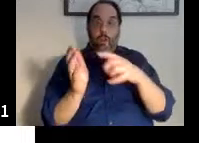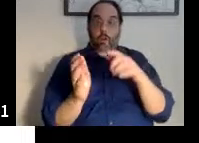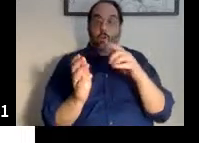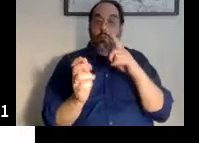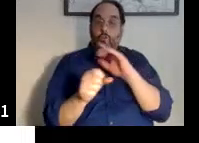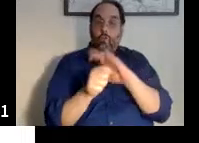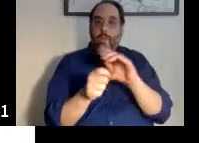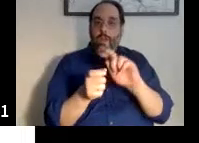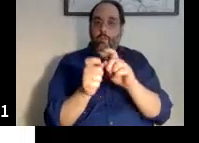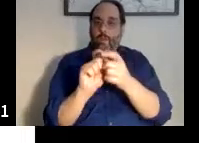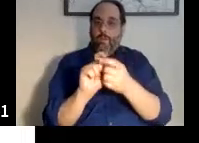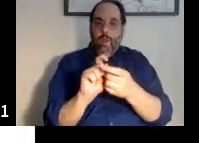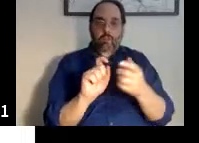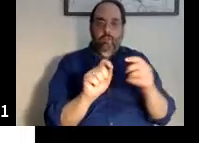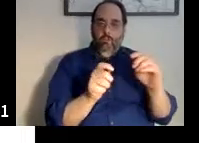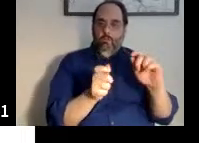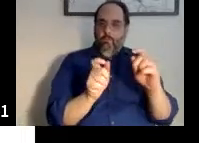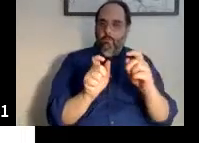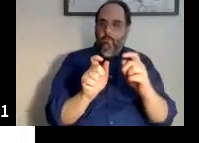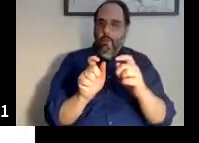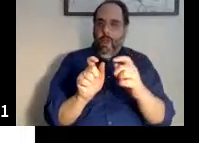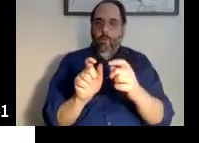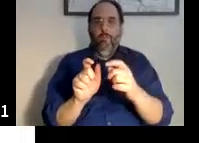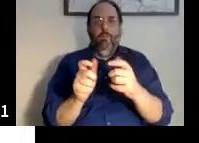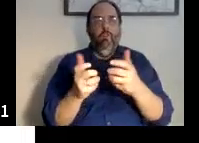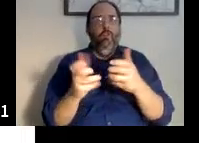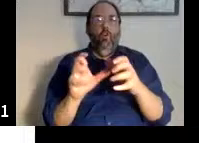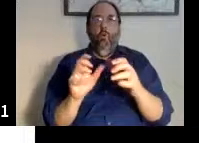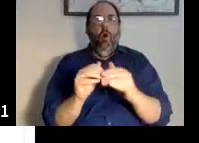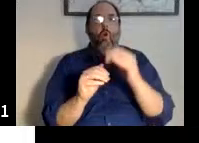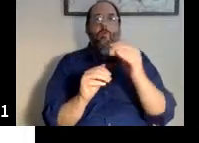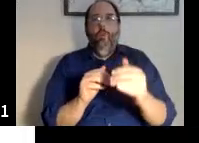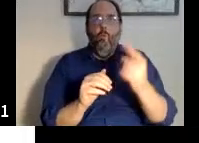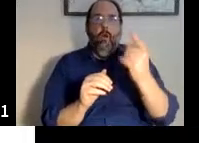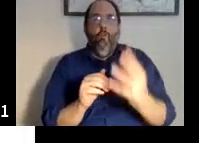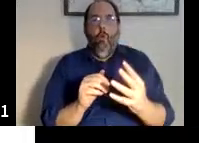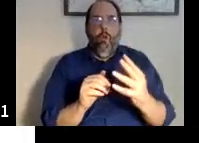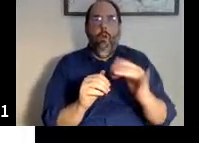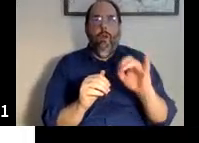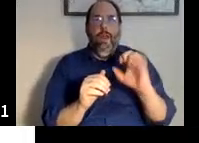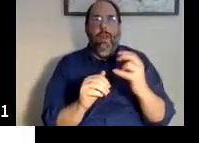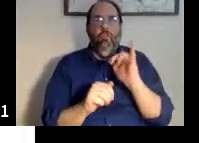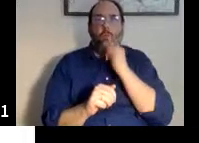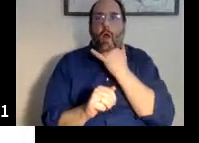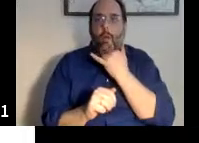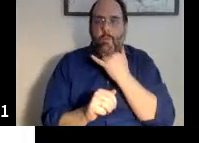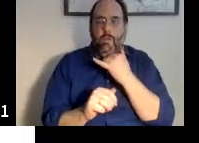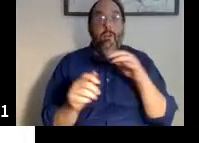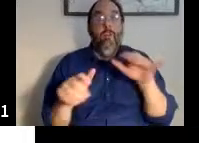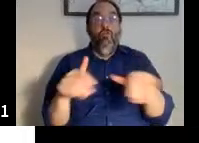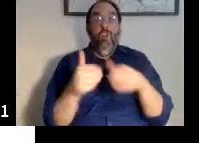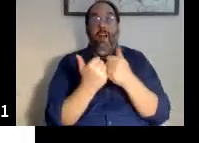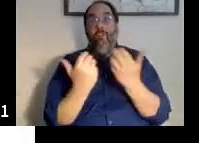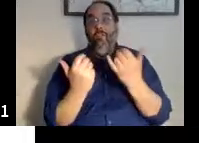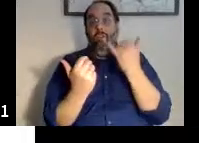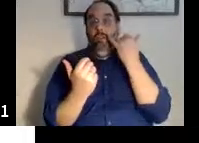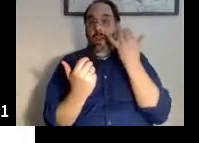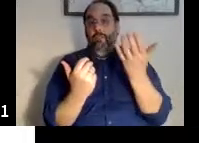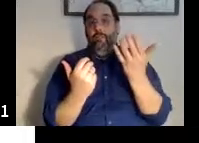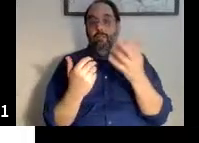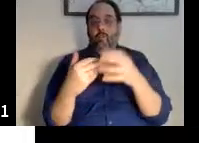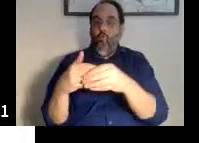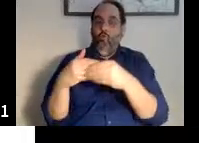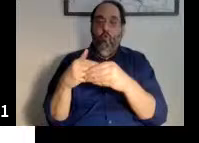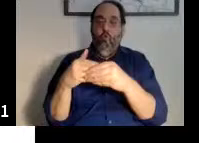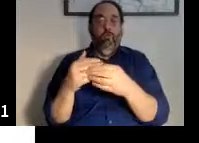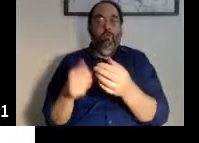transition migrates so that you're not greater than that 1/4 inch abrupt. That's really challenging with the surface materials that are loose fill like this, that 1/4